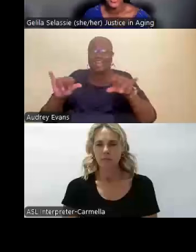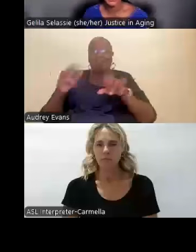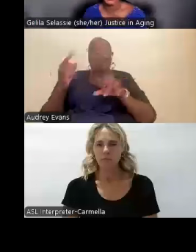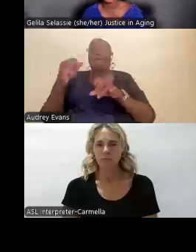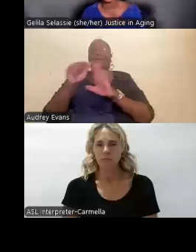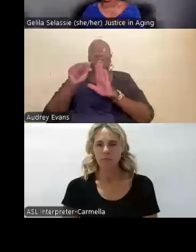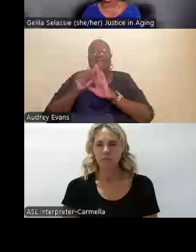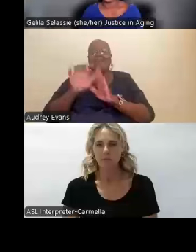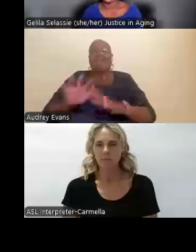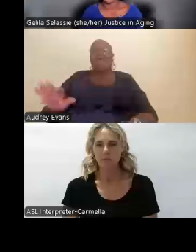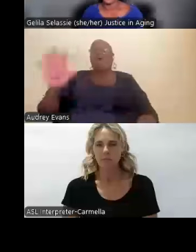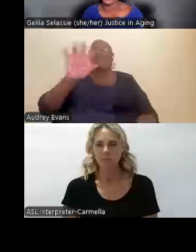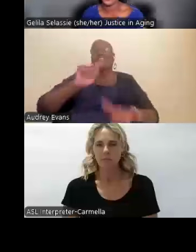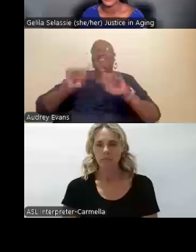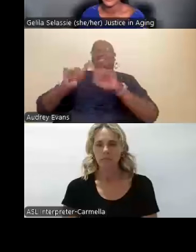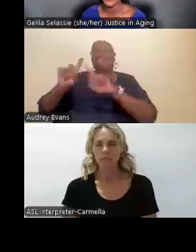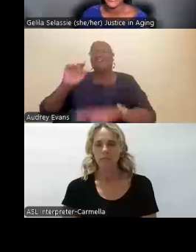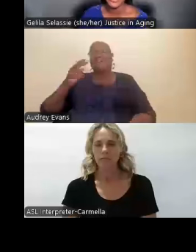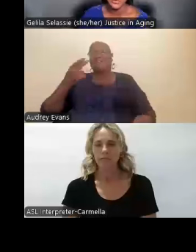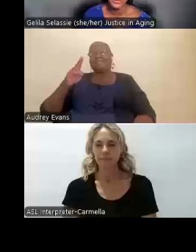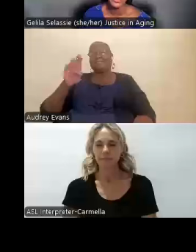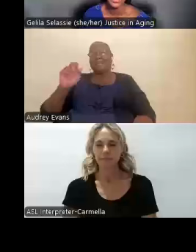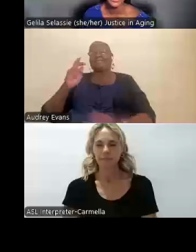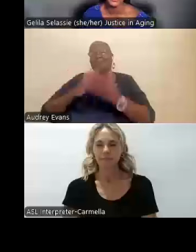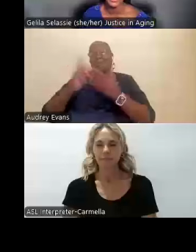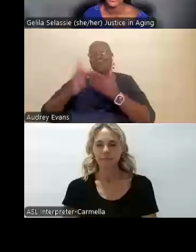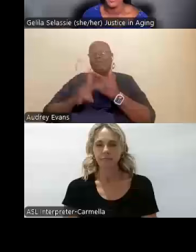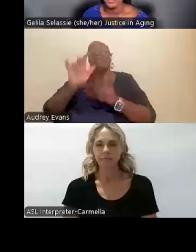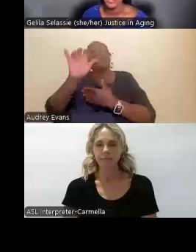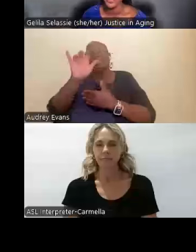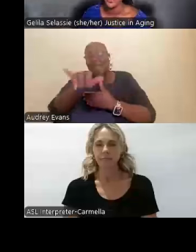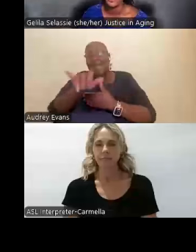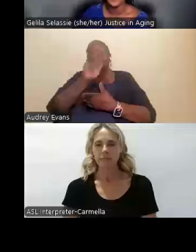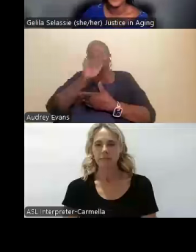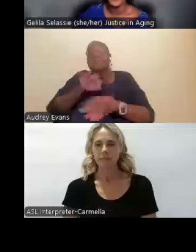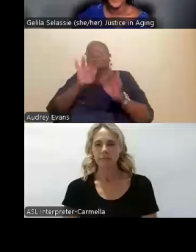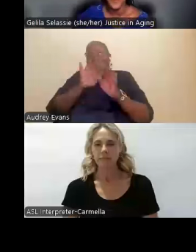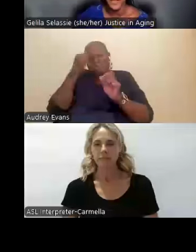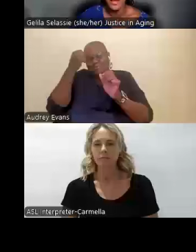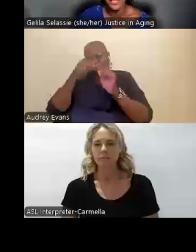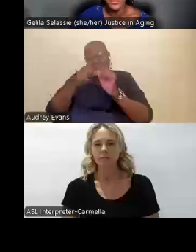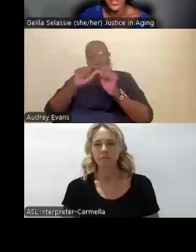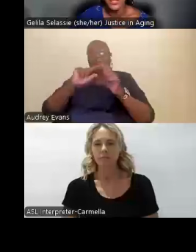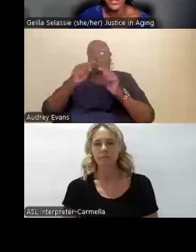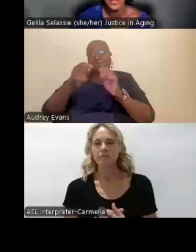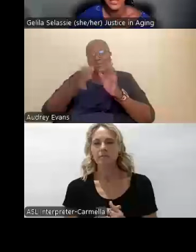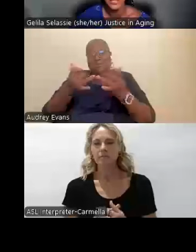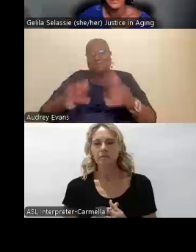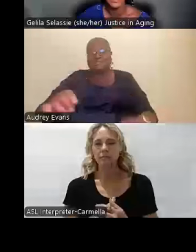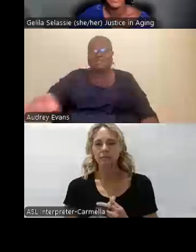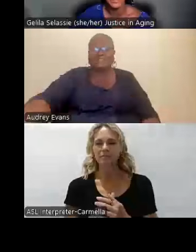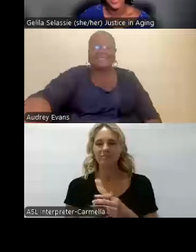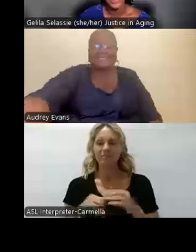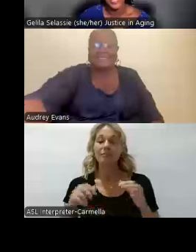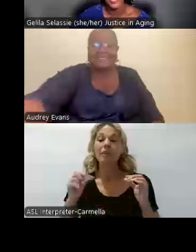state across the different HCBS programs. So that's also something that's really important to note as well.